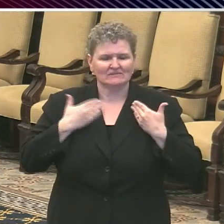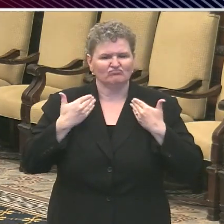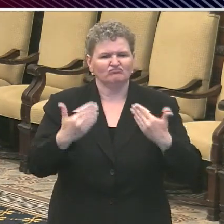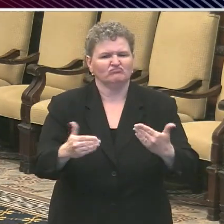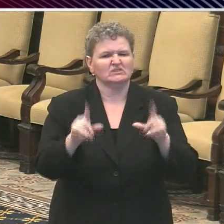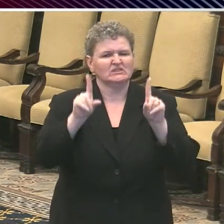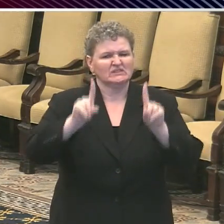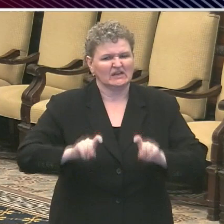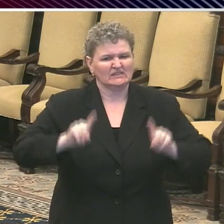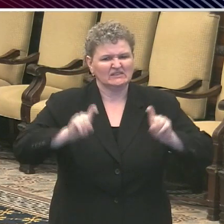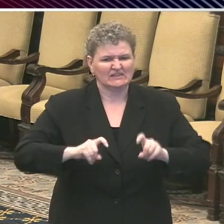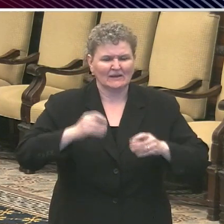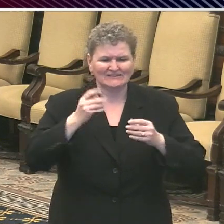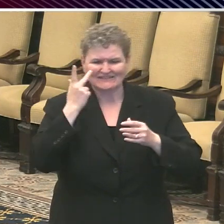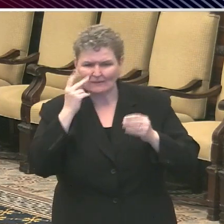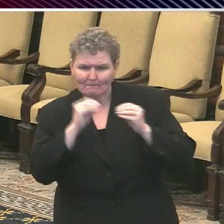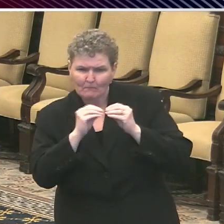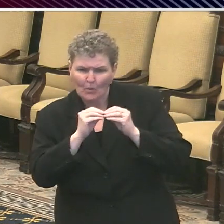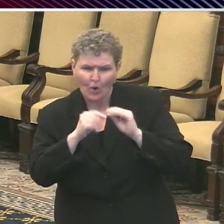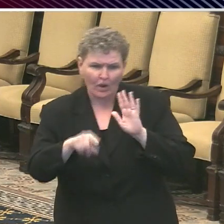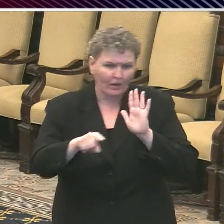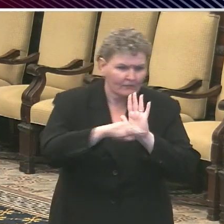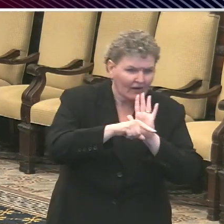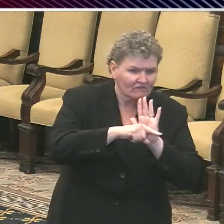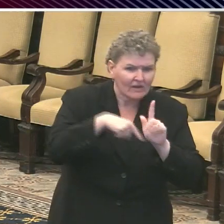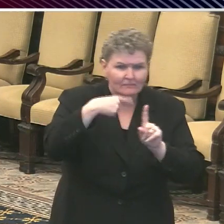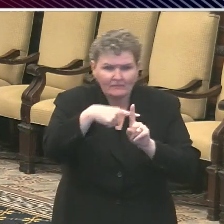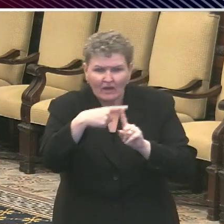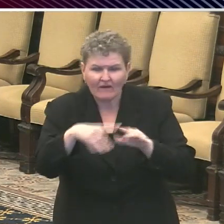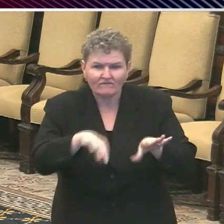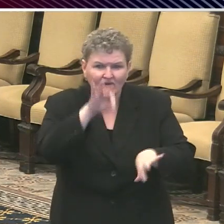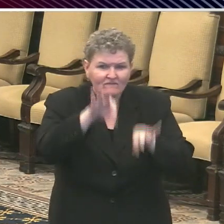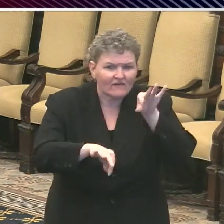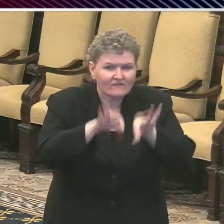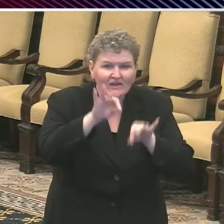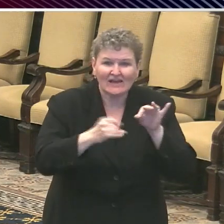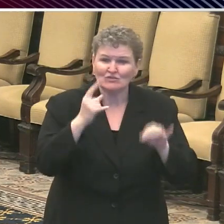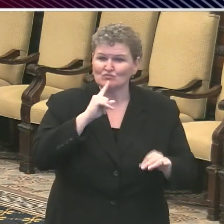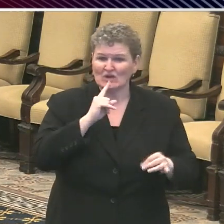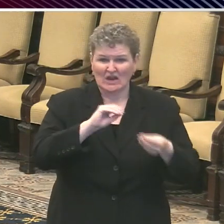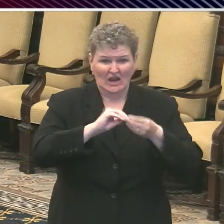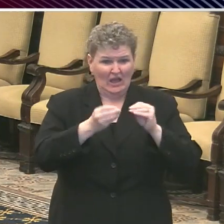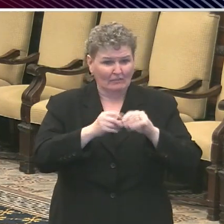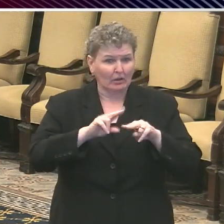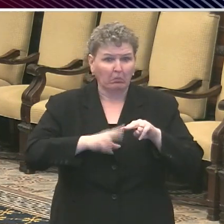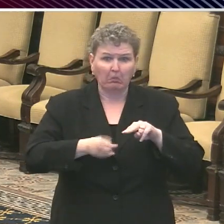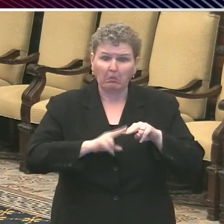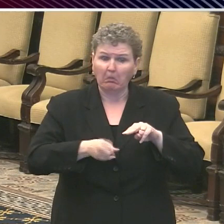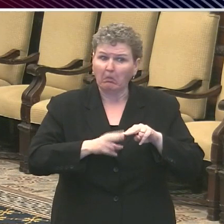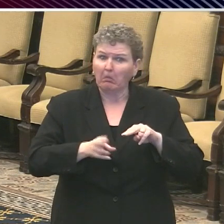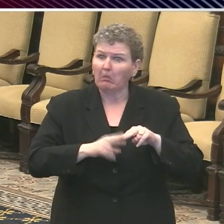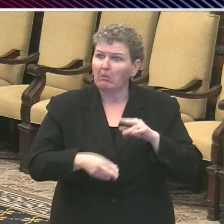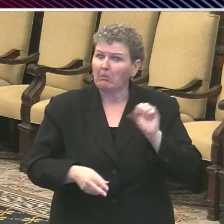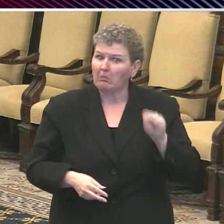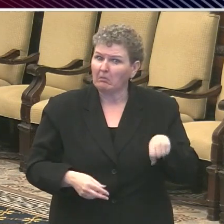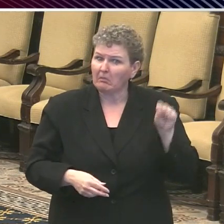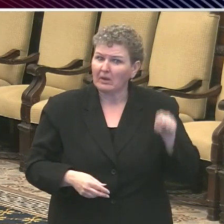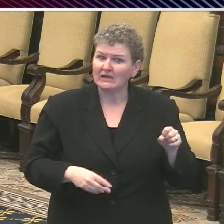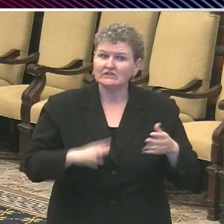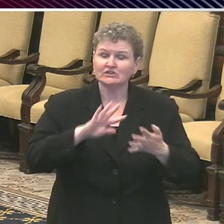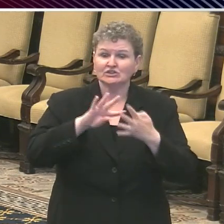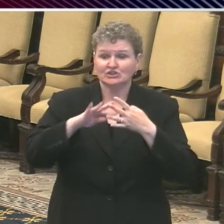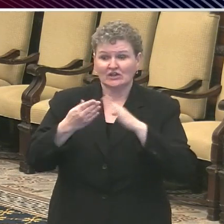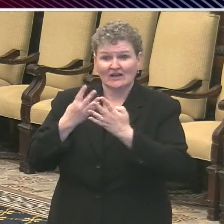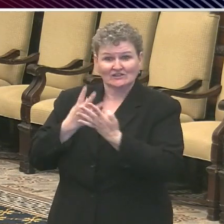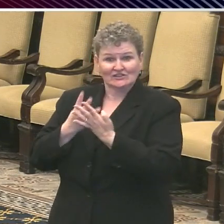cases of infection that are uncovered. As far as the number of people who are coming down sick, that number is dropping. Likewise, in the city jail, we've had 0